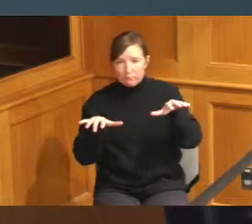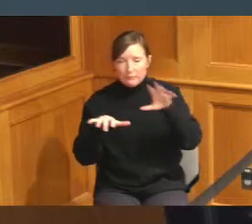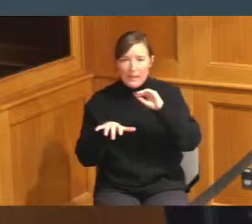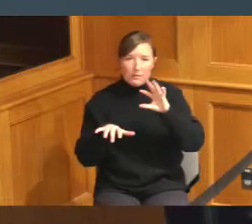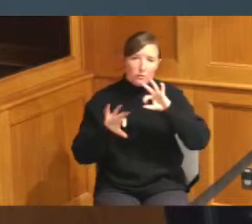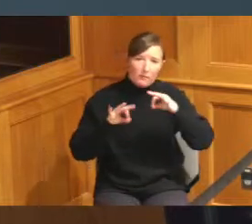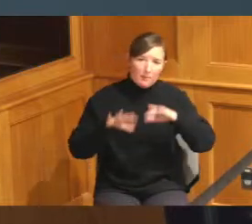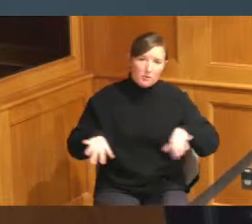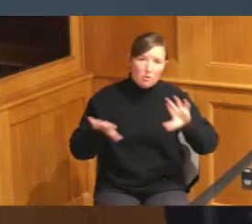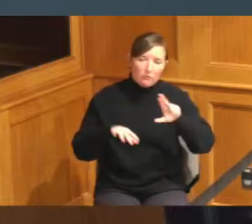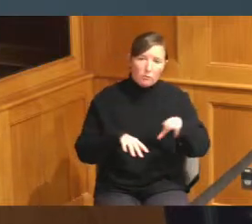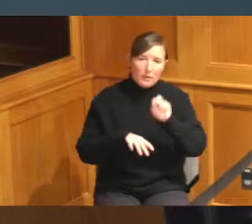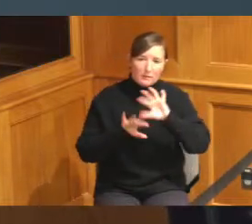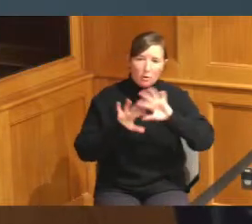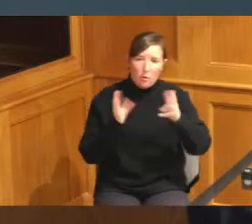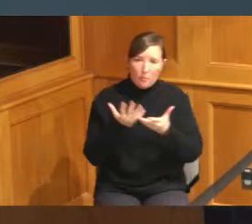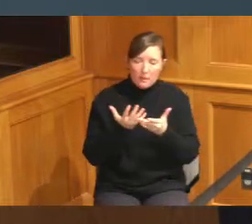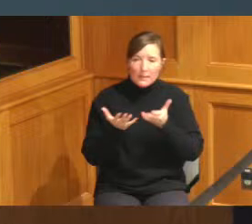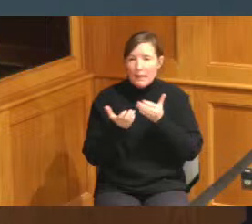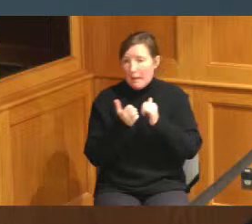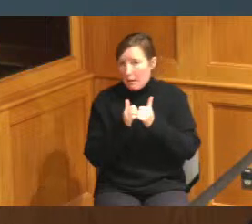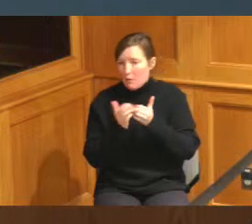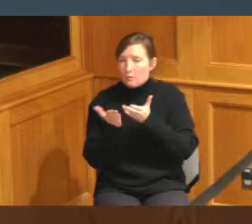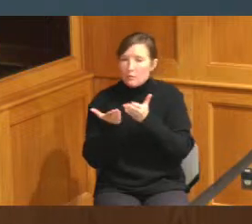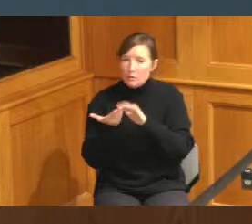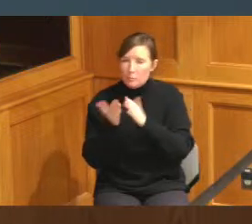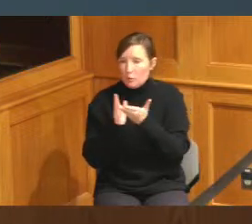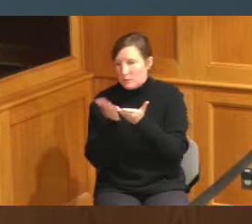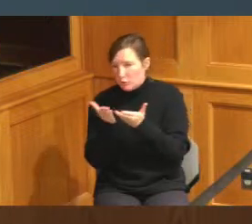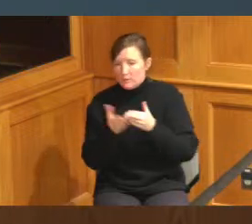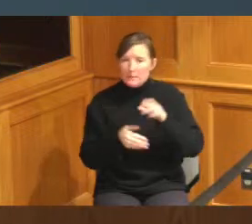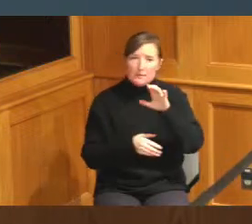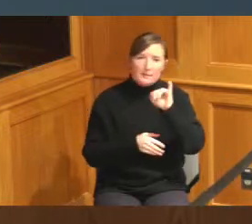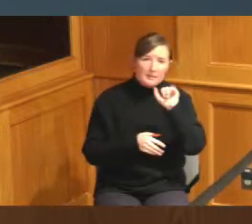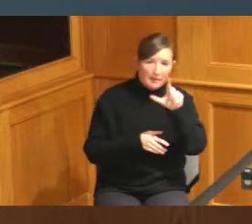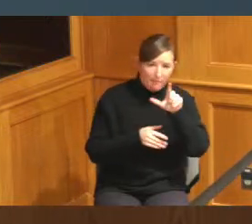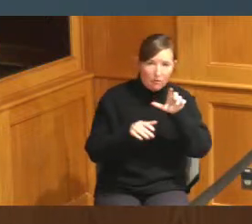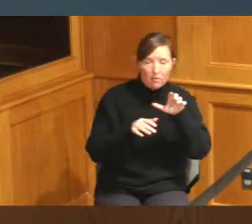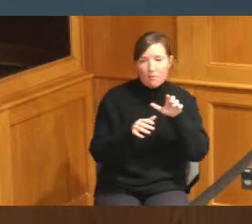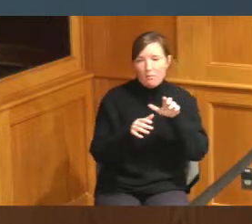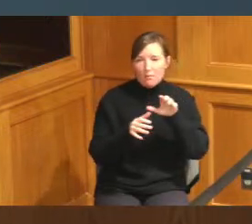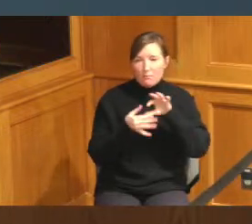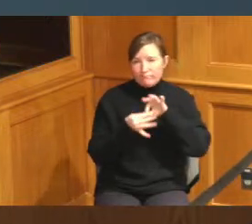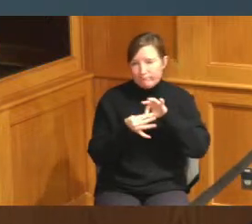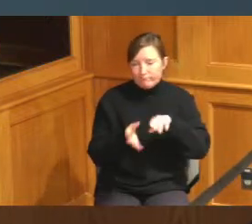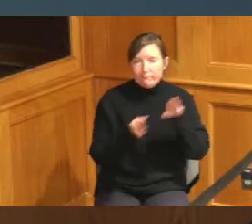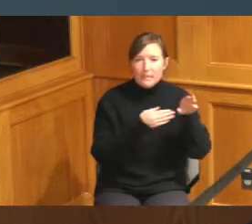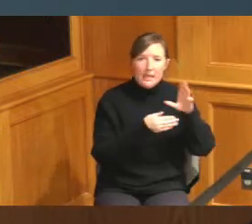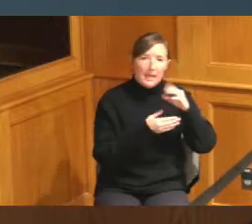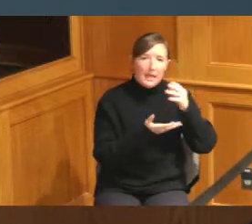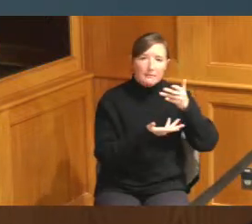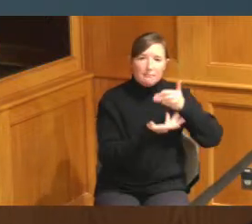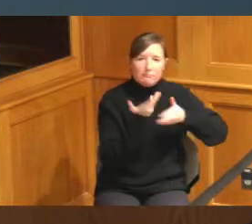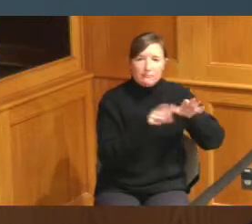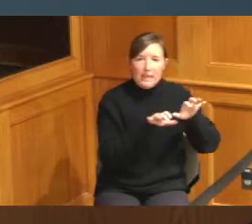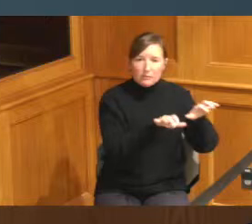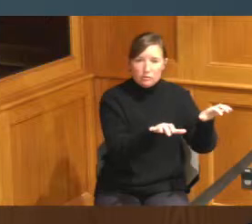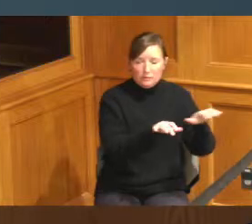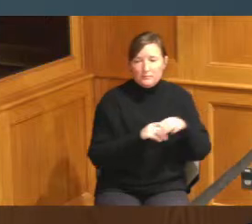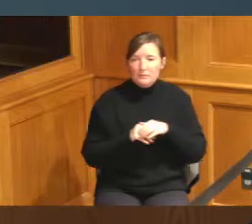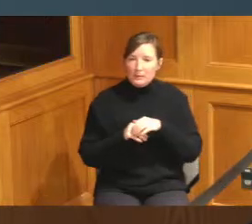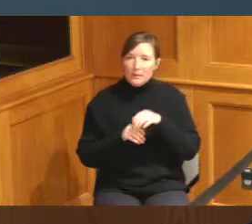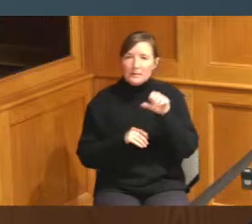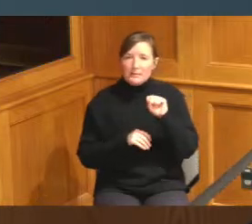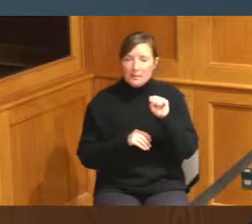and globally throughout community service, civil, and social actions. Since Sigma Gamma Rho sorority